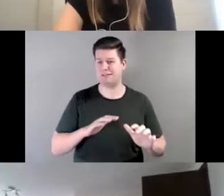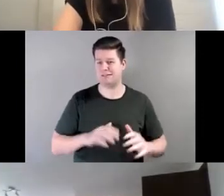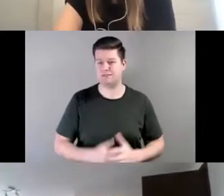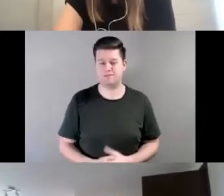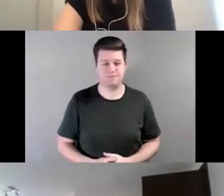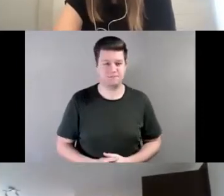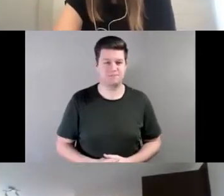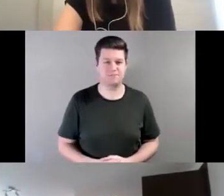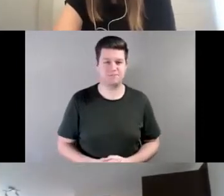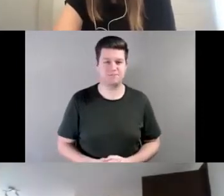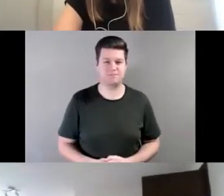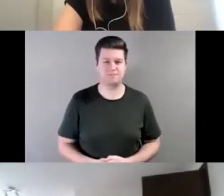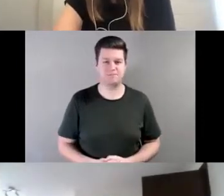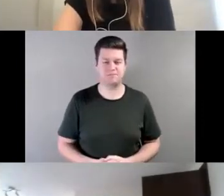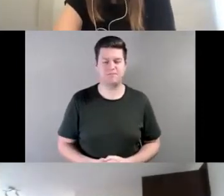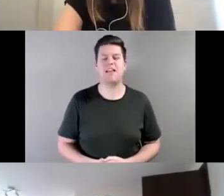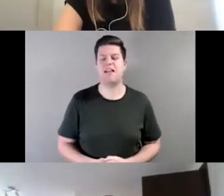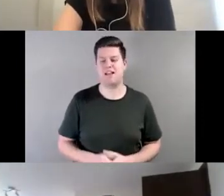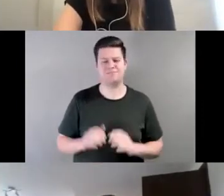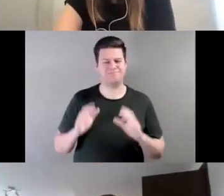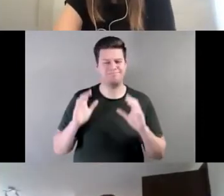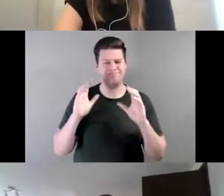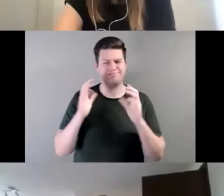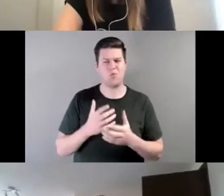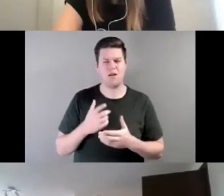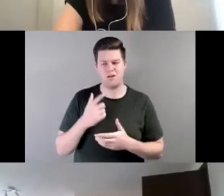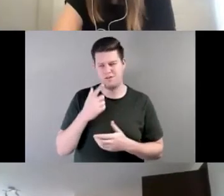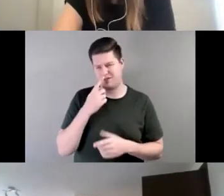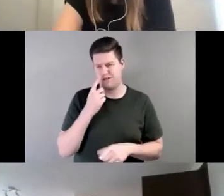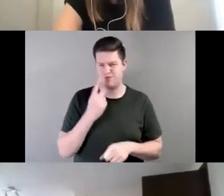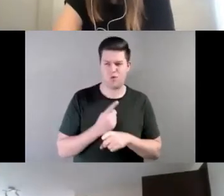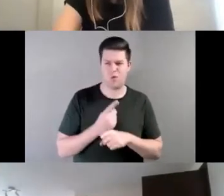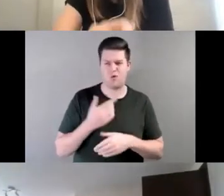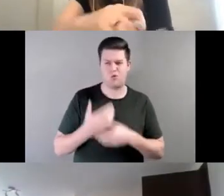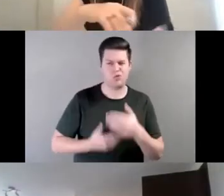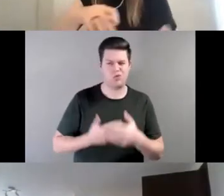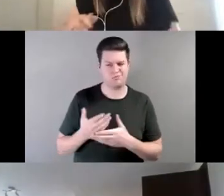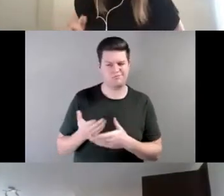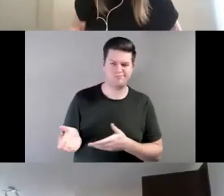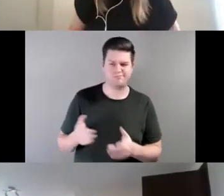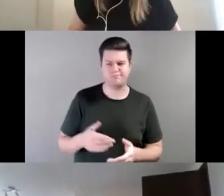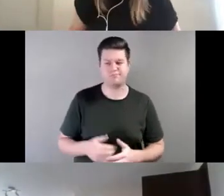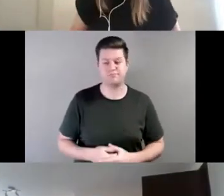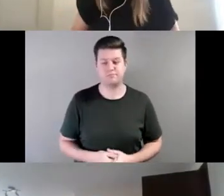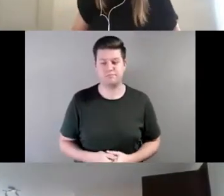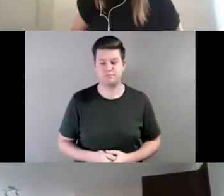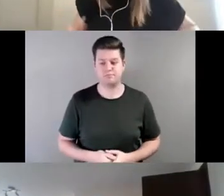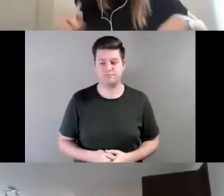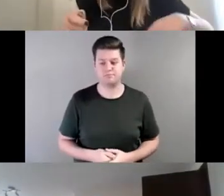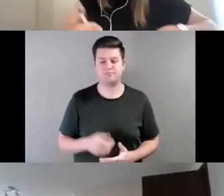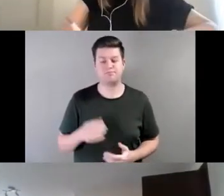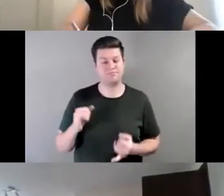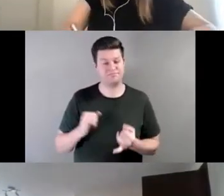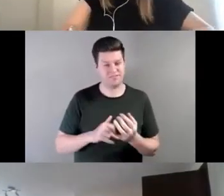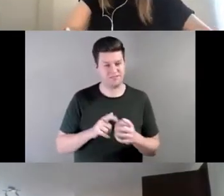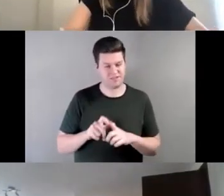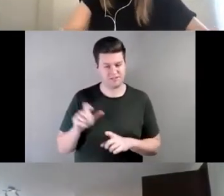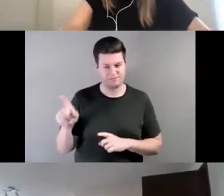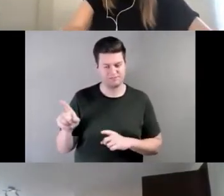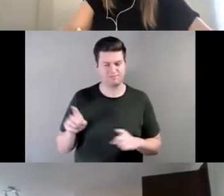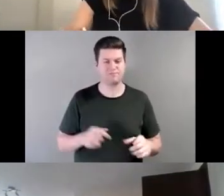Start talking us through it, Stephen. We can. So this is really an introduction to Transport Scotland and how we deliver